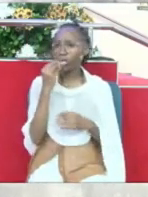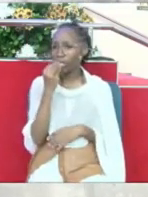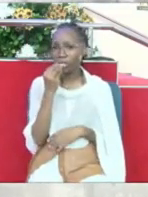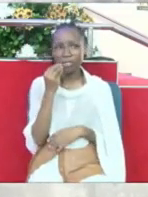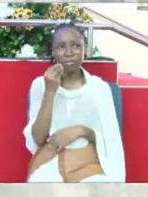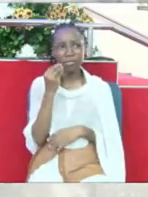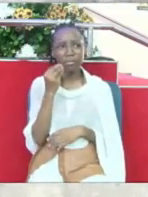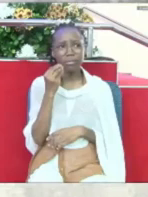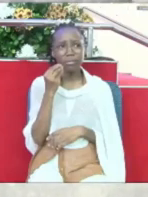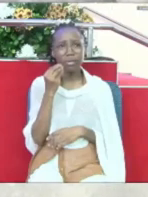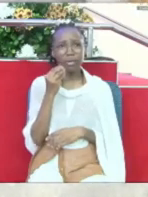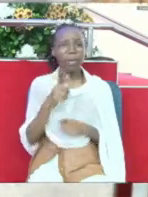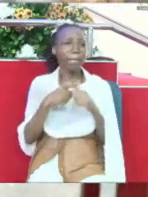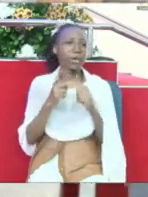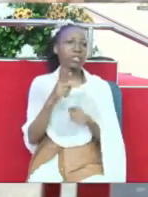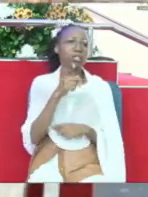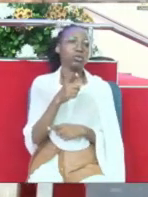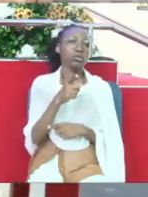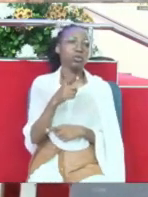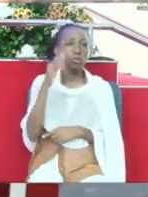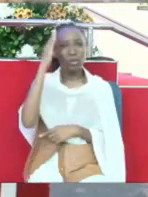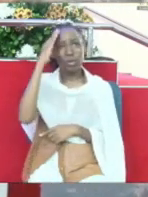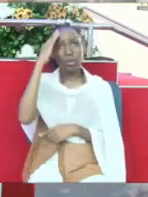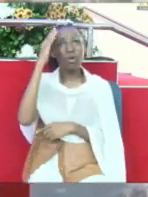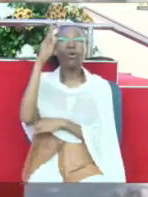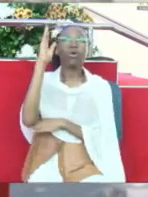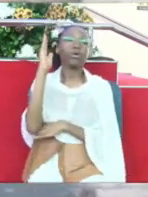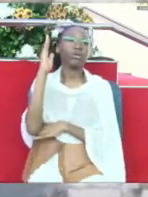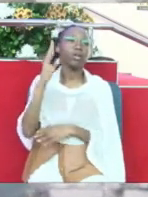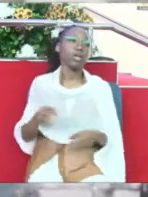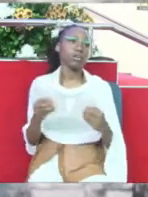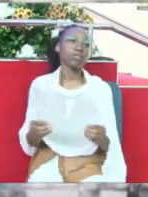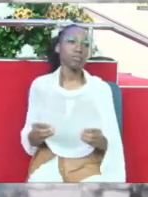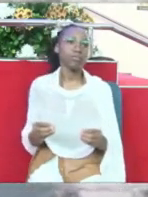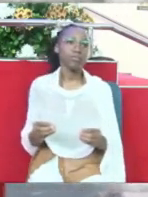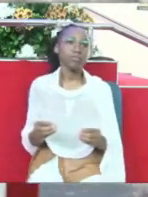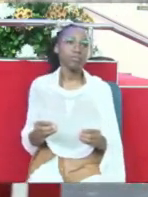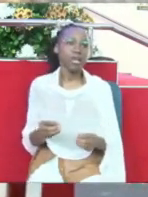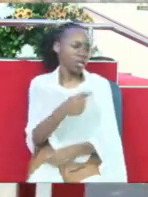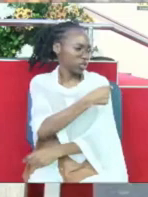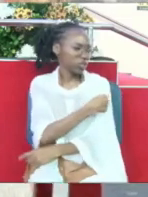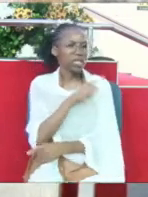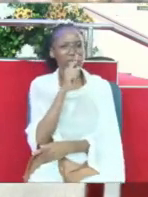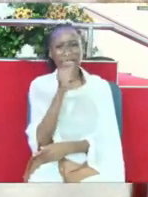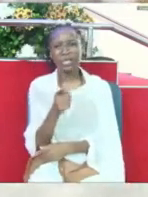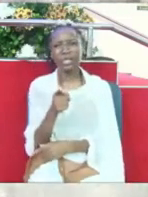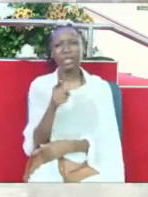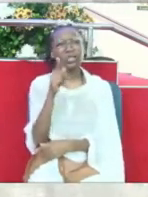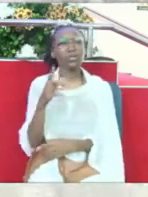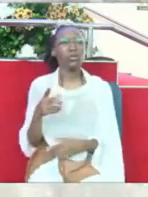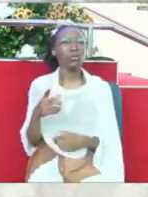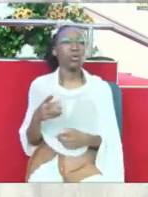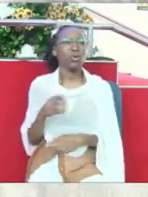something and you are thoroughly scared this morning. Daktari alikwambia jambo na asubuhi leo umeshtuka sana. You can join Job to